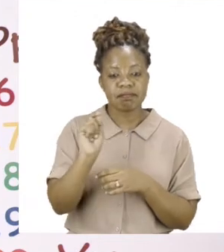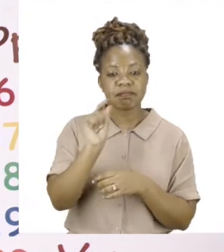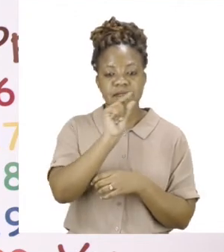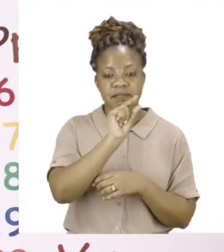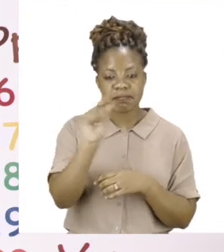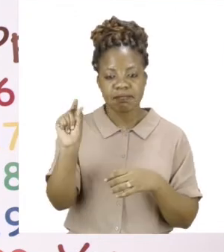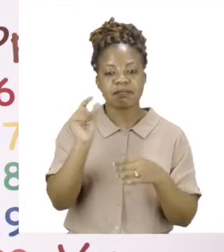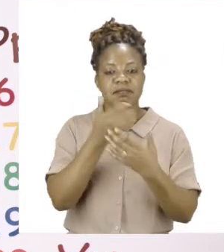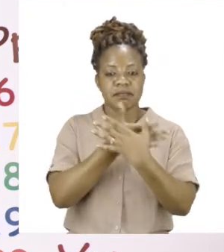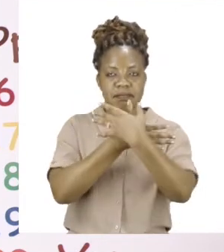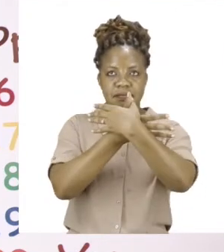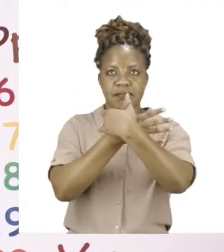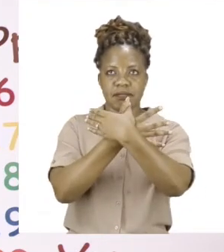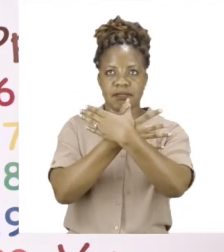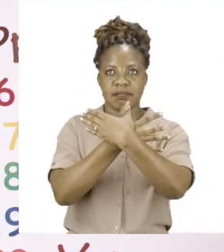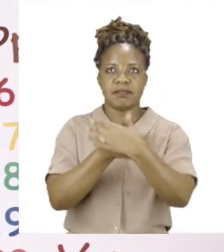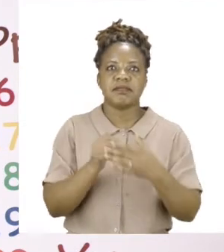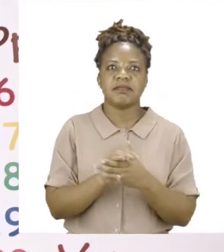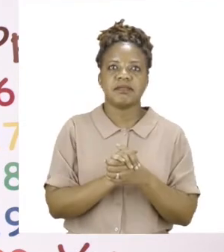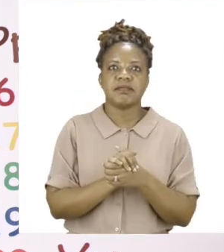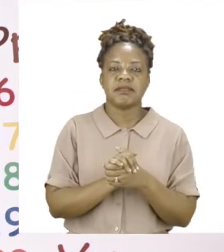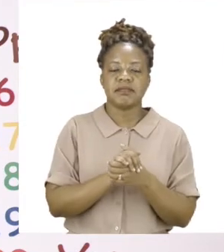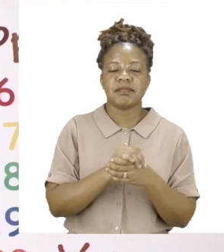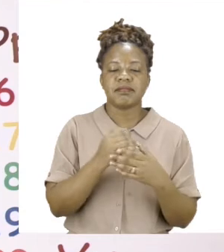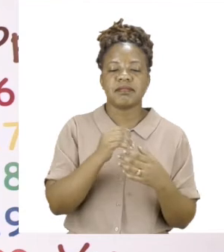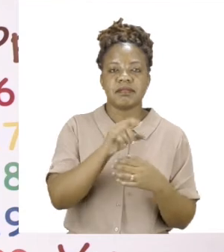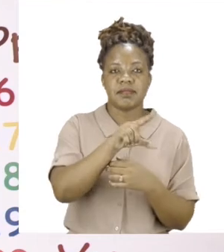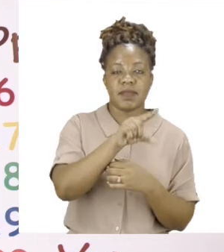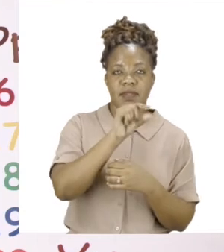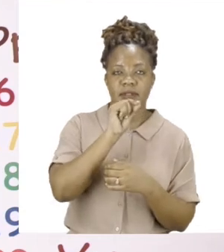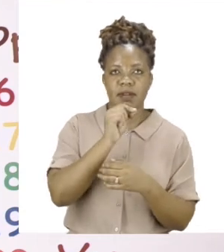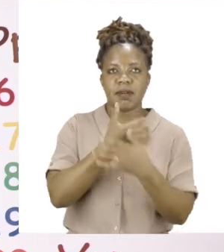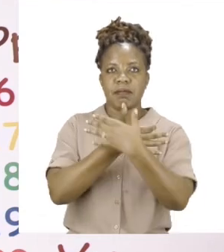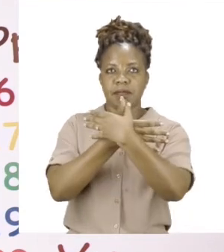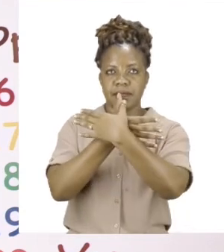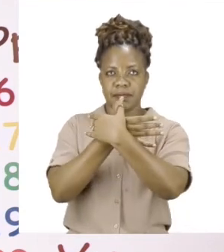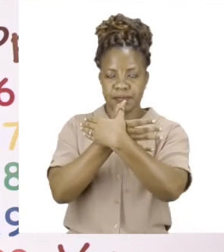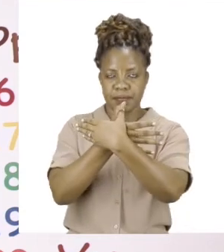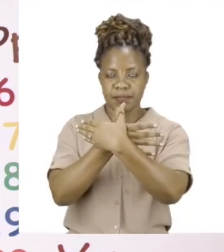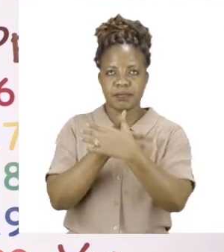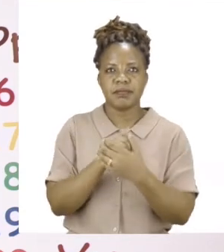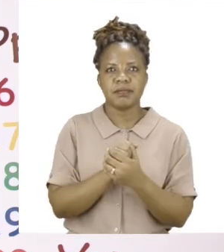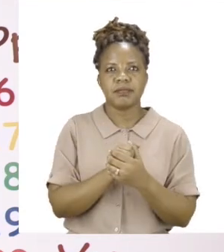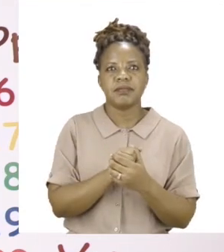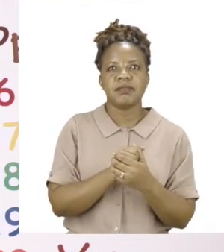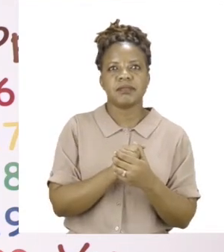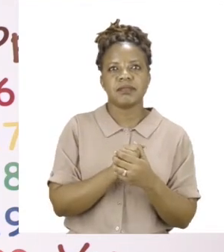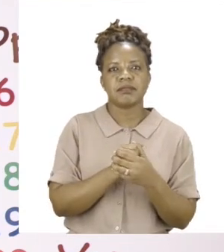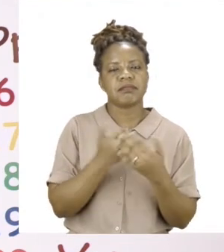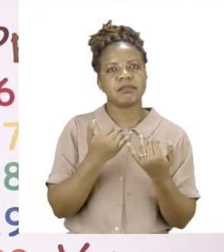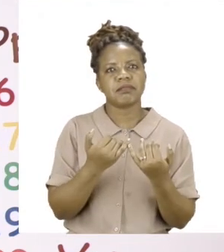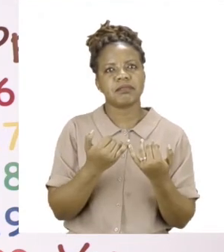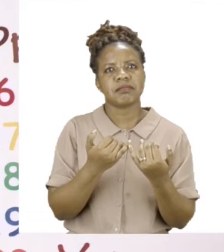too. And there we go. We have the butterfly. Now what it seems like is that